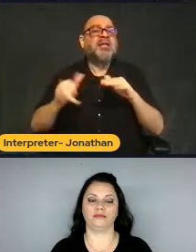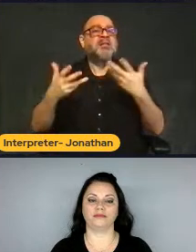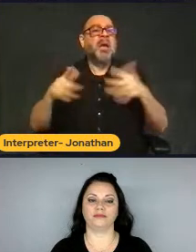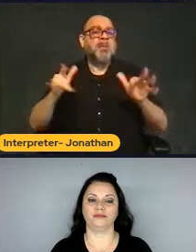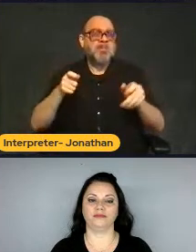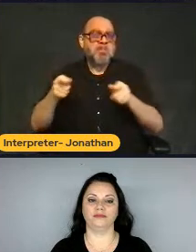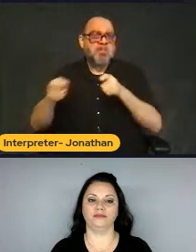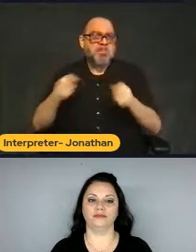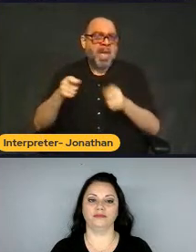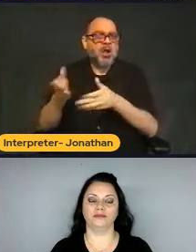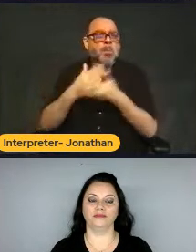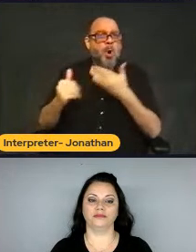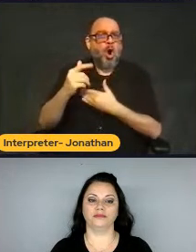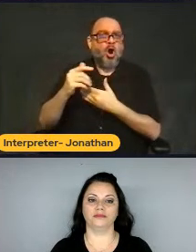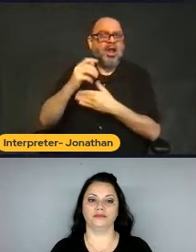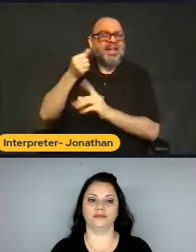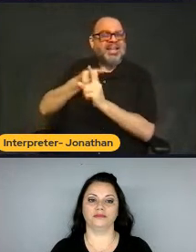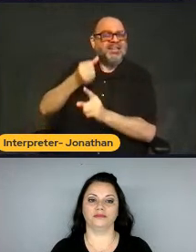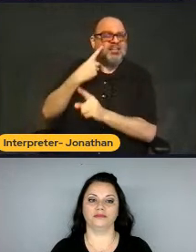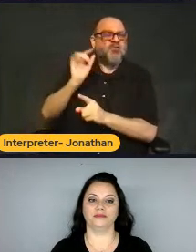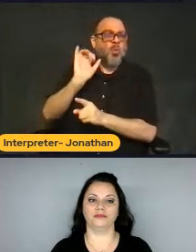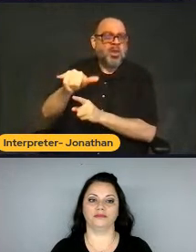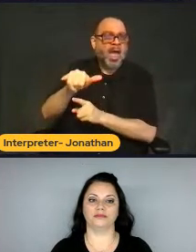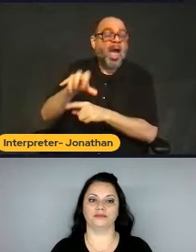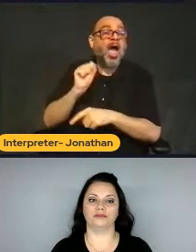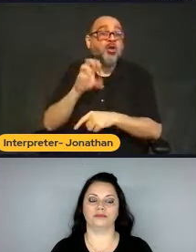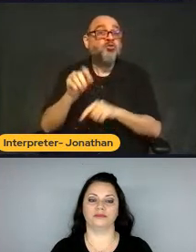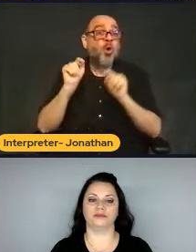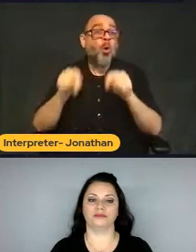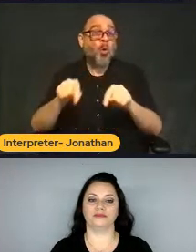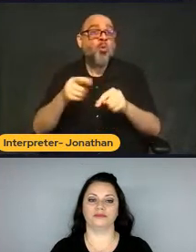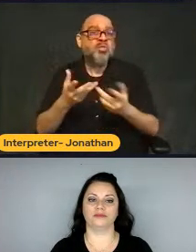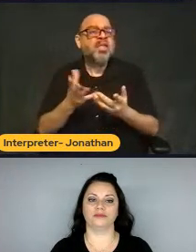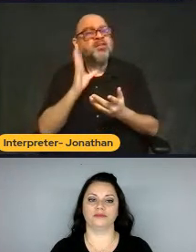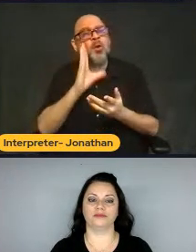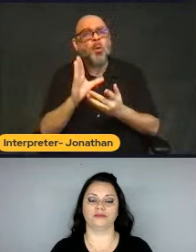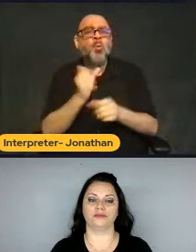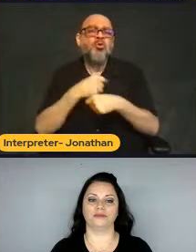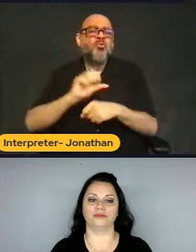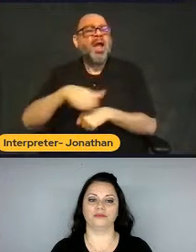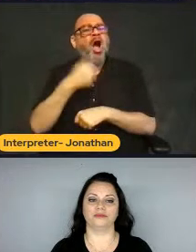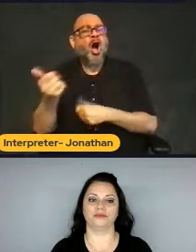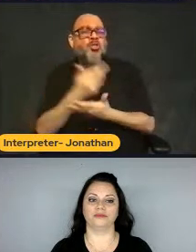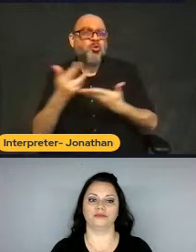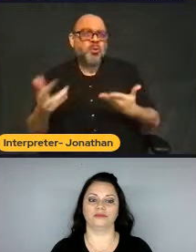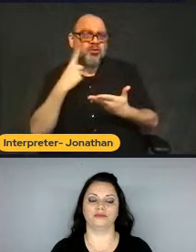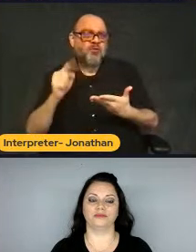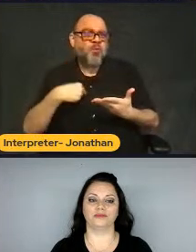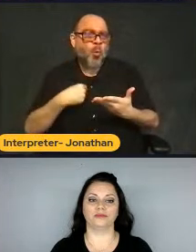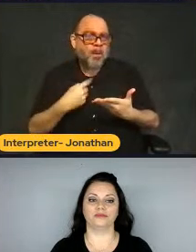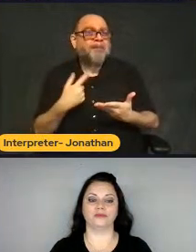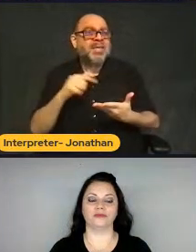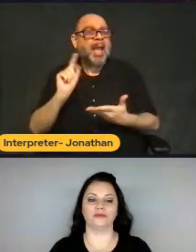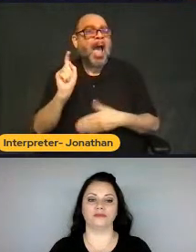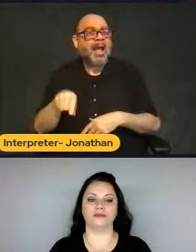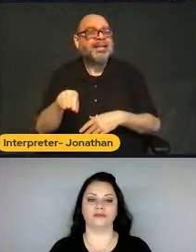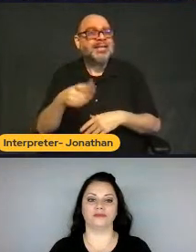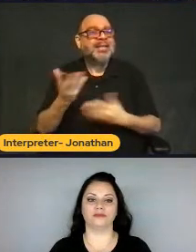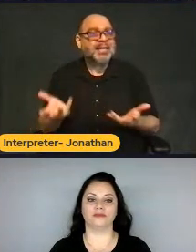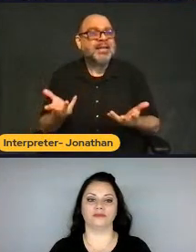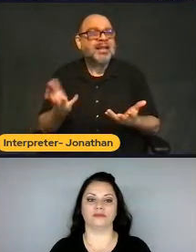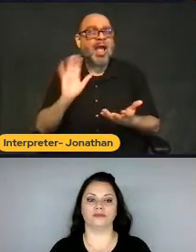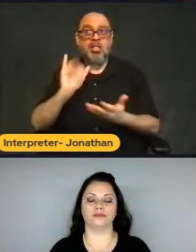Postgres, the instance for that. So this module also creates some other resources for me that I need with that, or that are